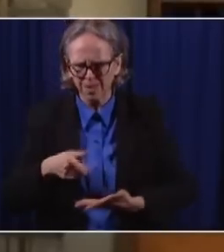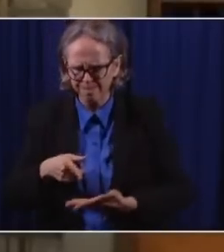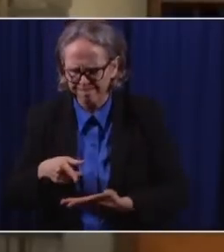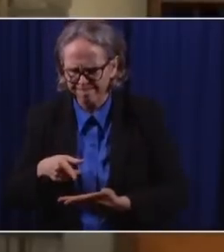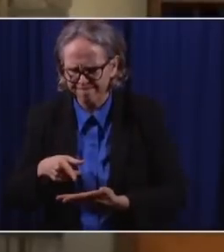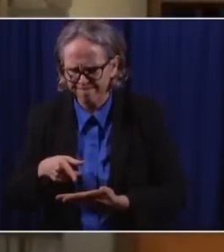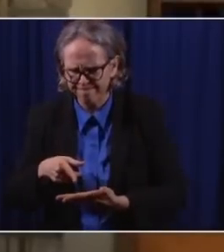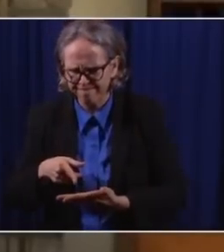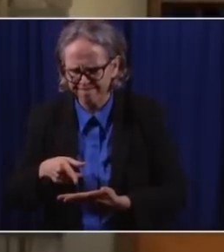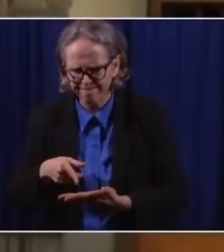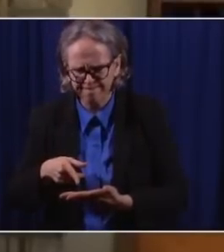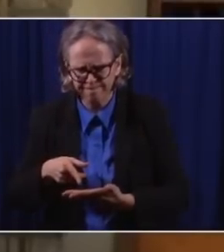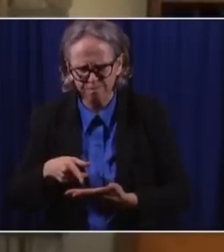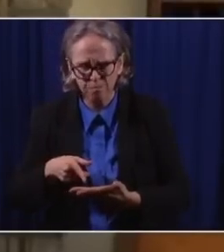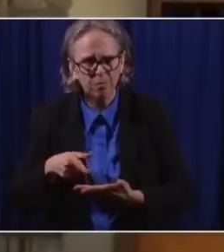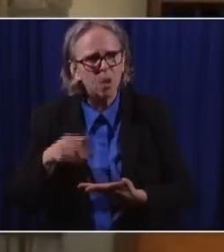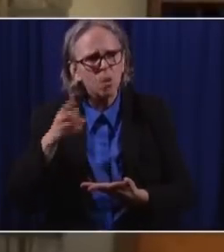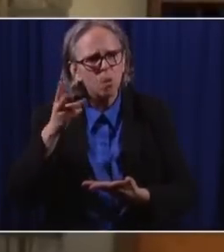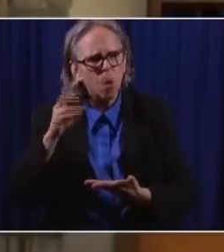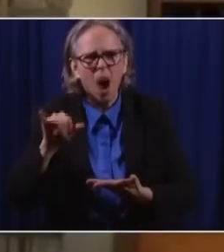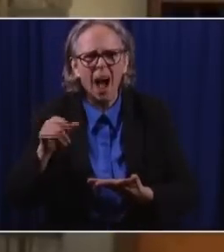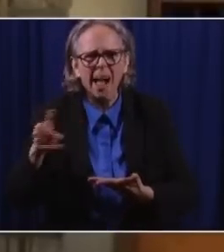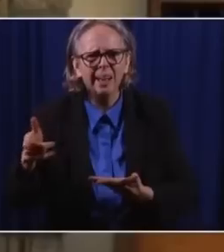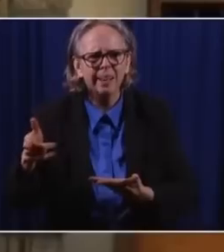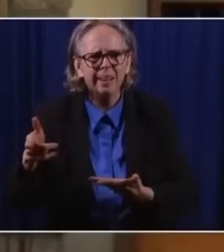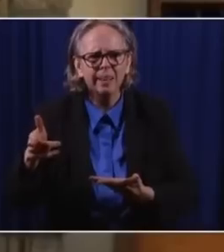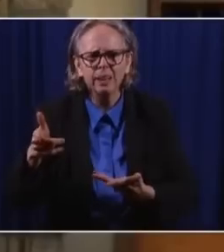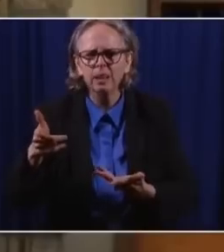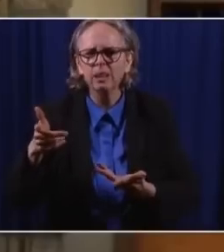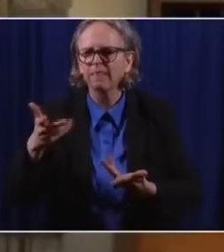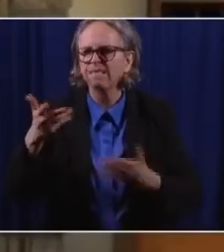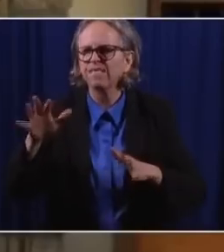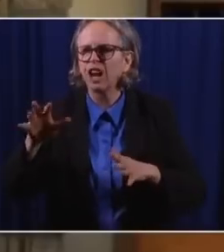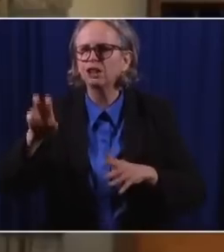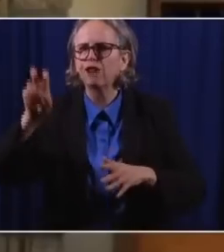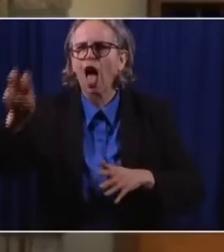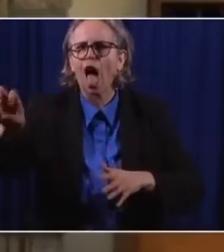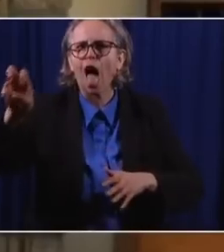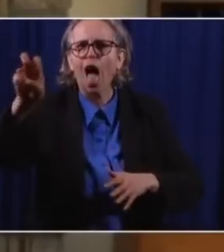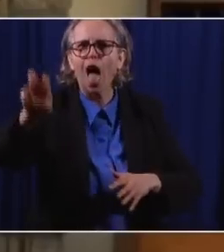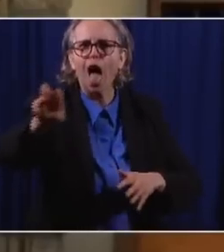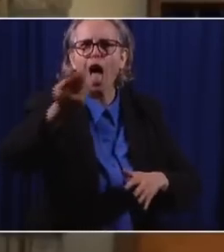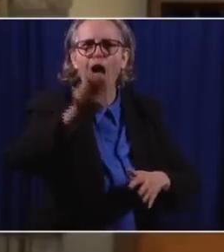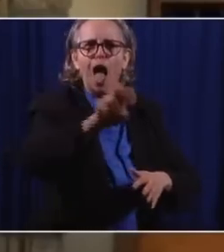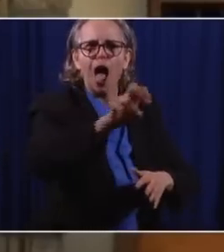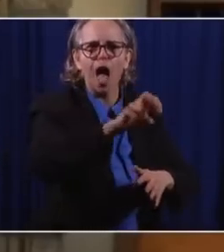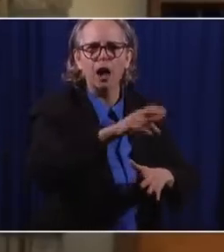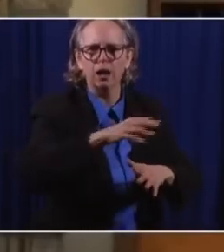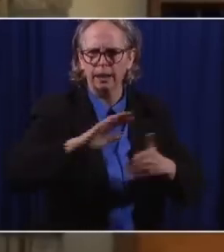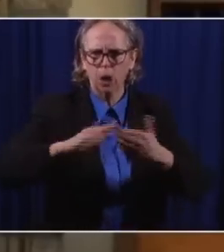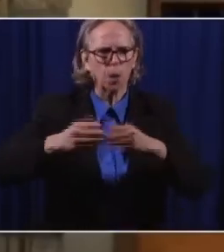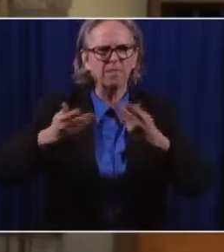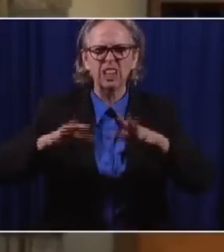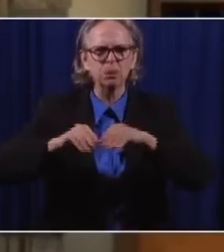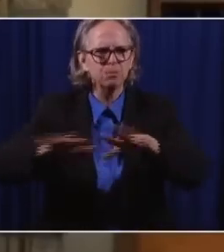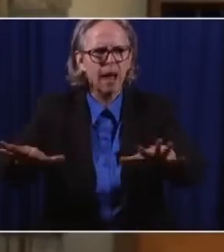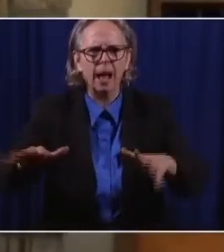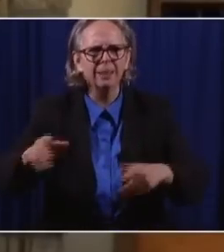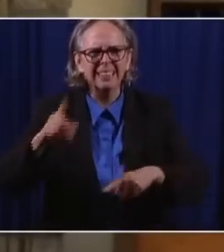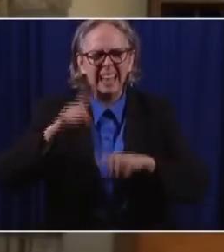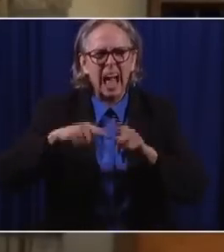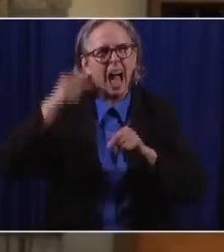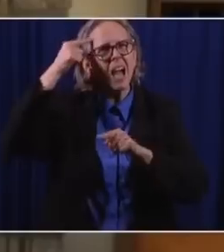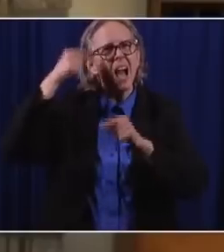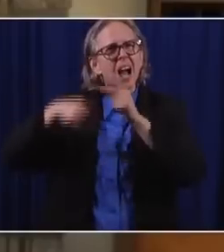widespread COVID in the local community. And so we're having more and more cases where they can't, they're at